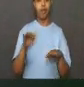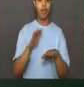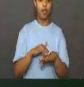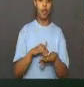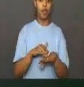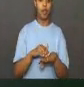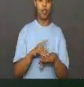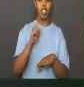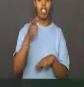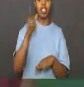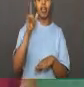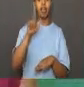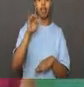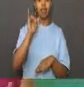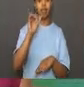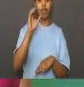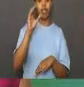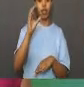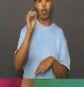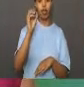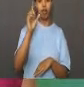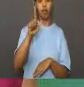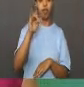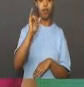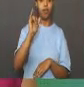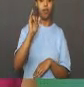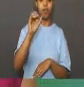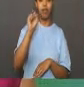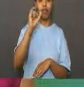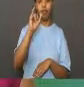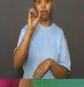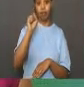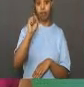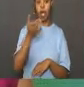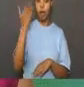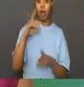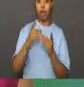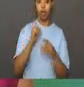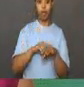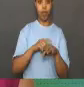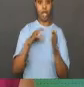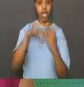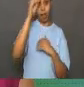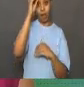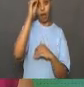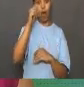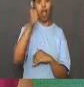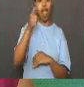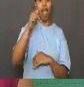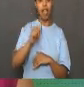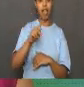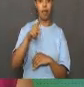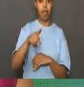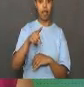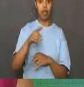on glycolysis. In our last lesson, we learned about